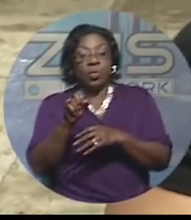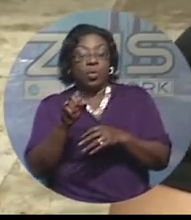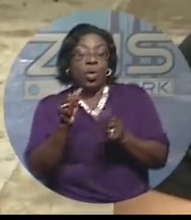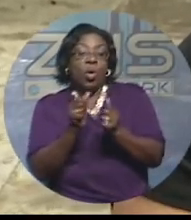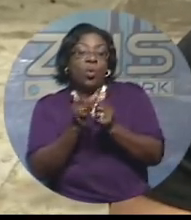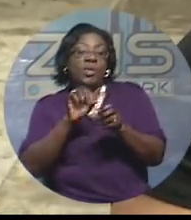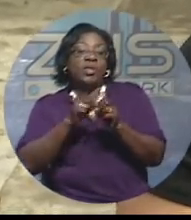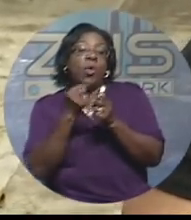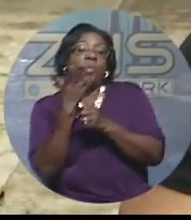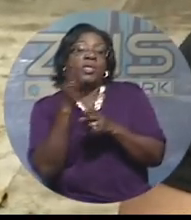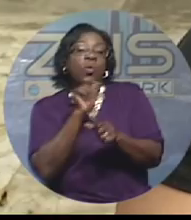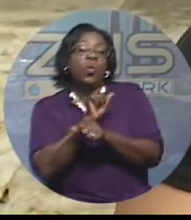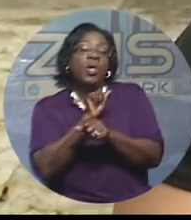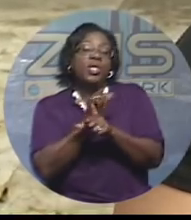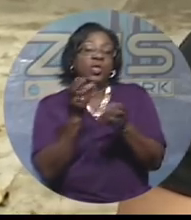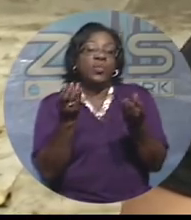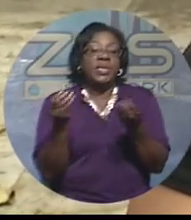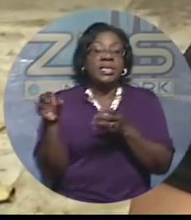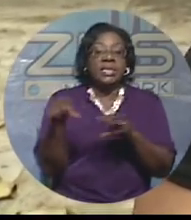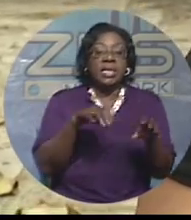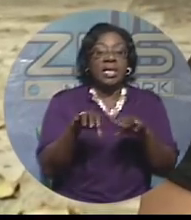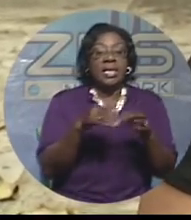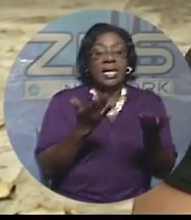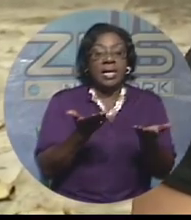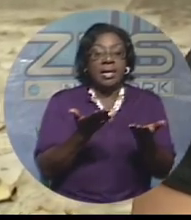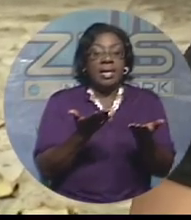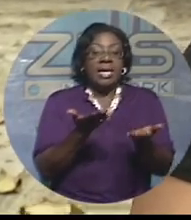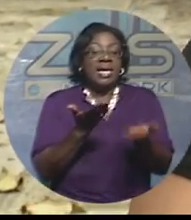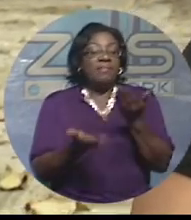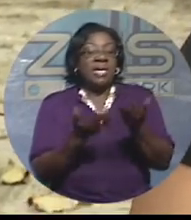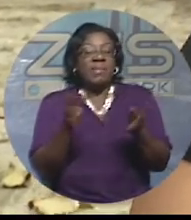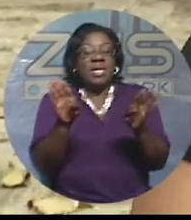here, officials estimate that they won't be open for another